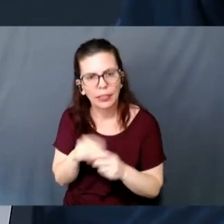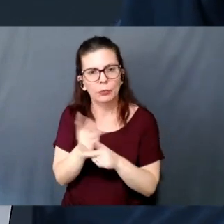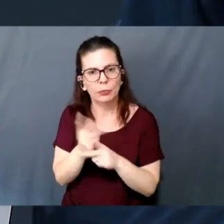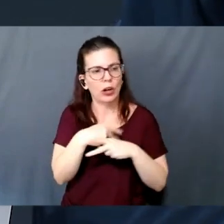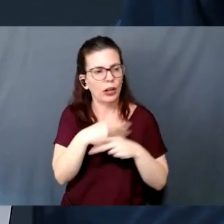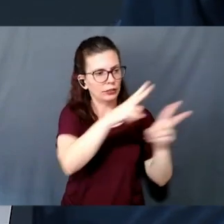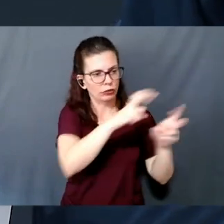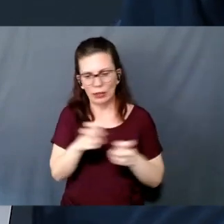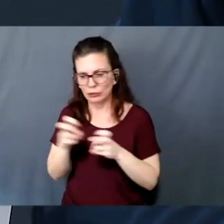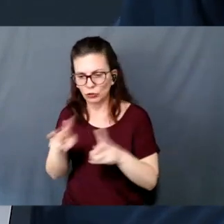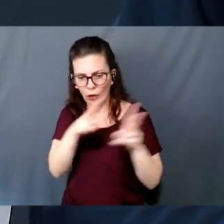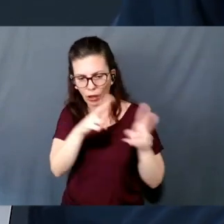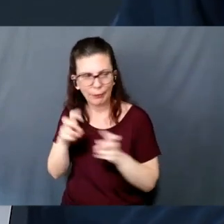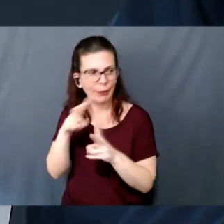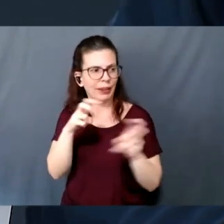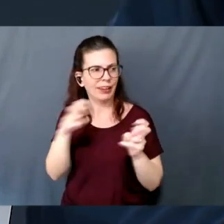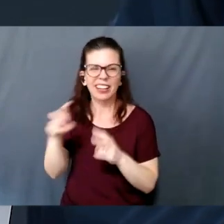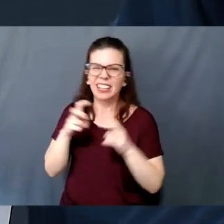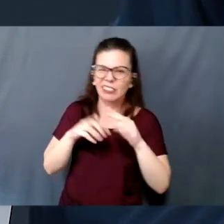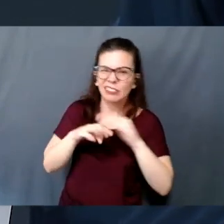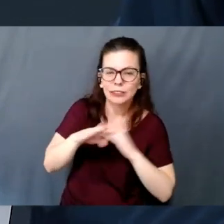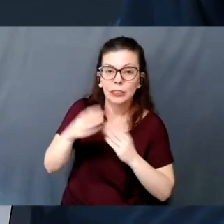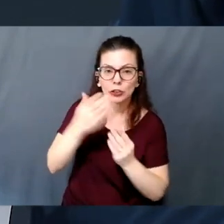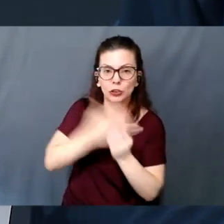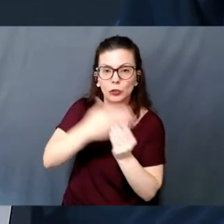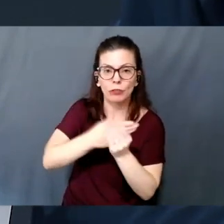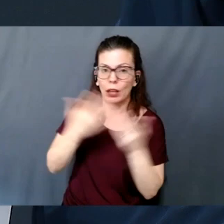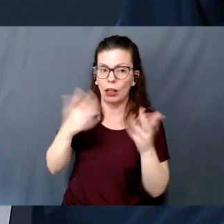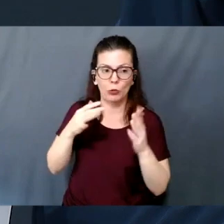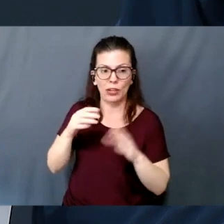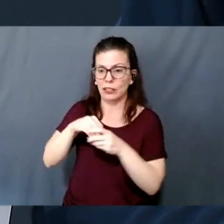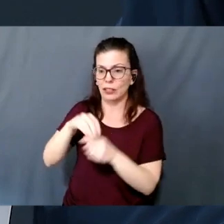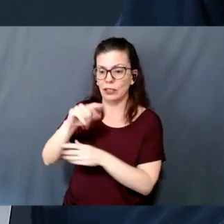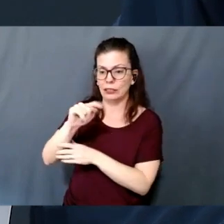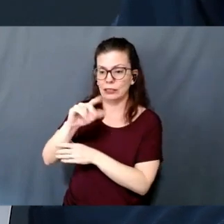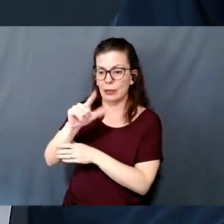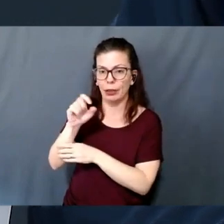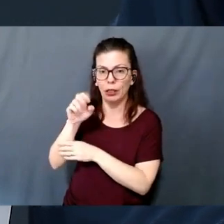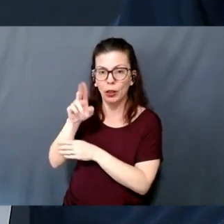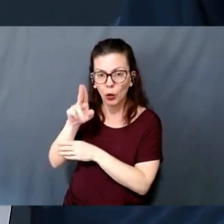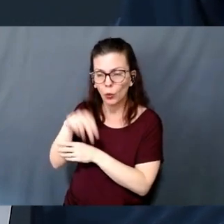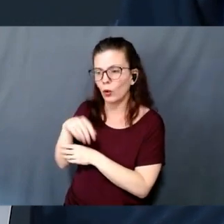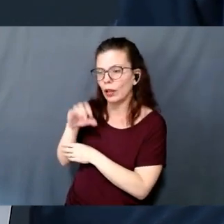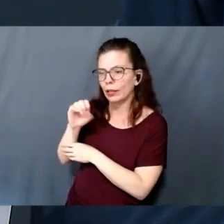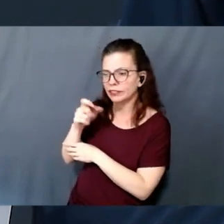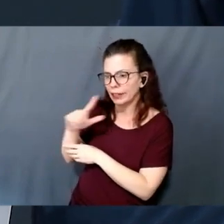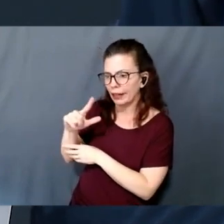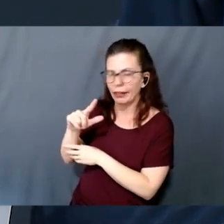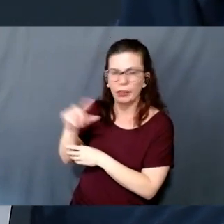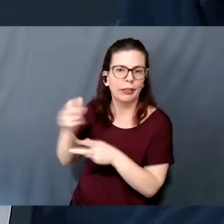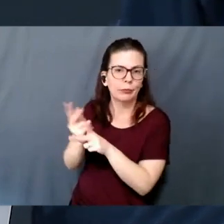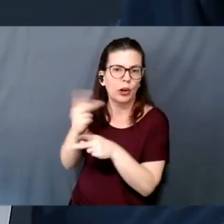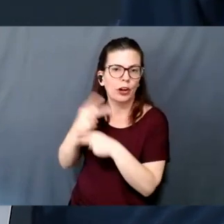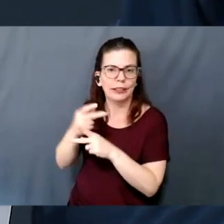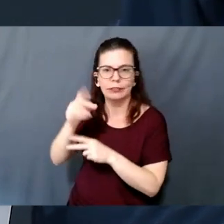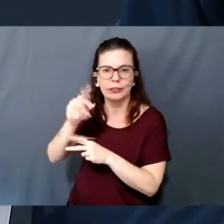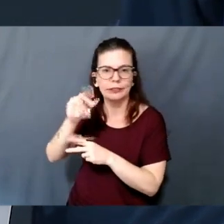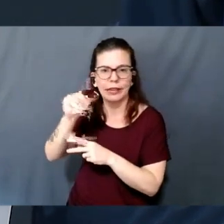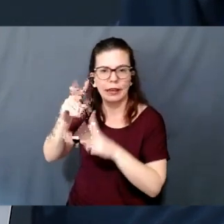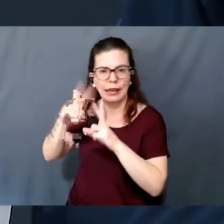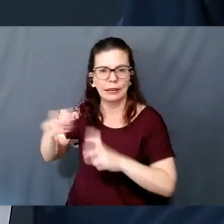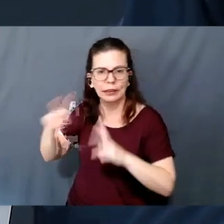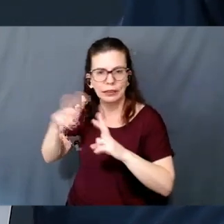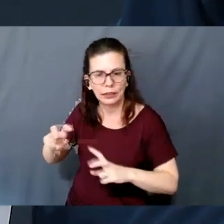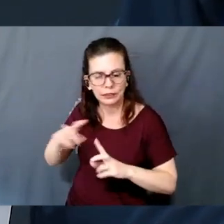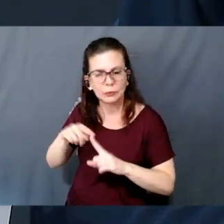access to these files. They're already in Tableau or Excel or some other product doing data analytics, but to give them more